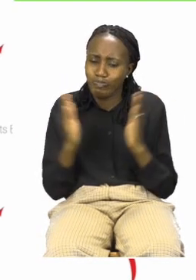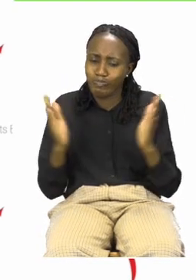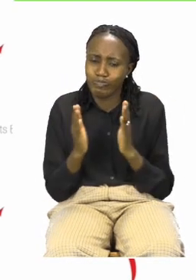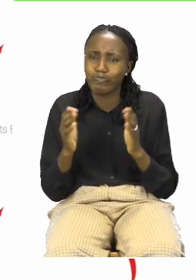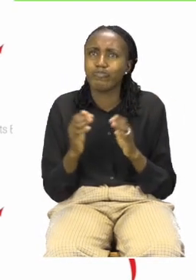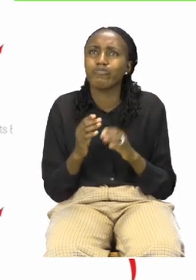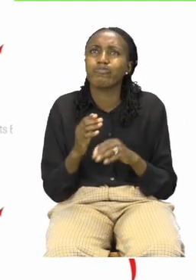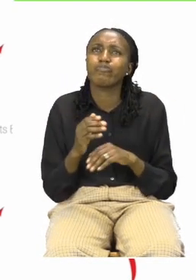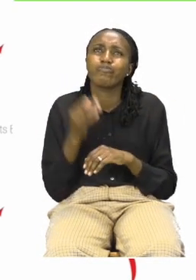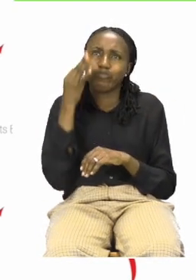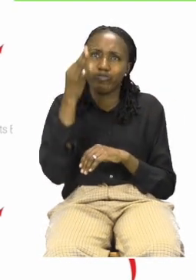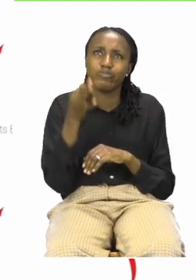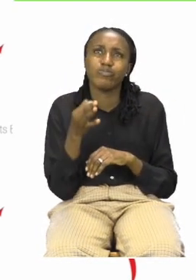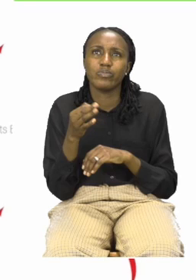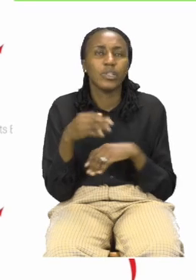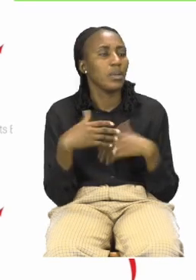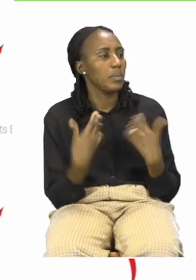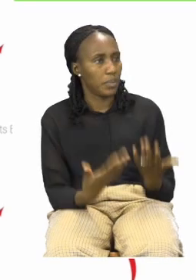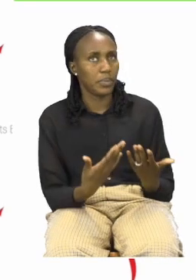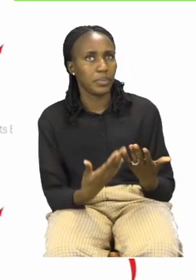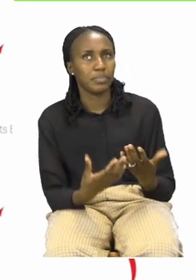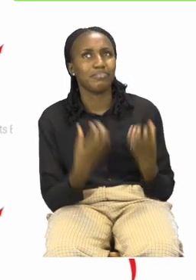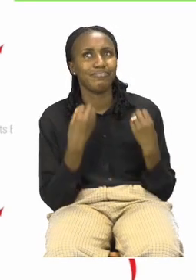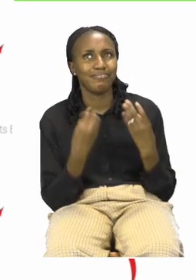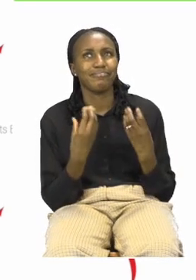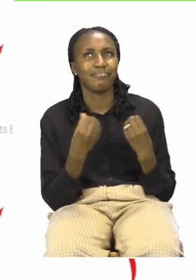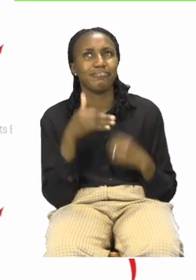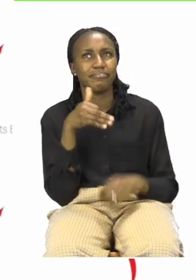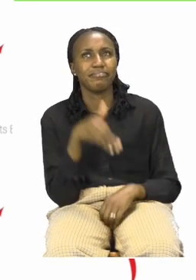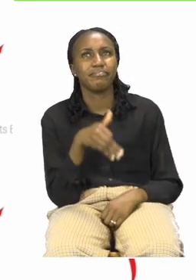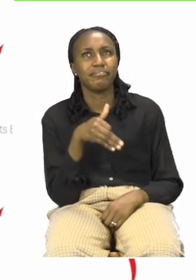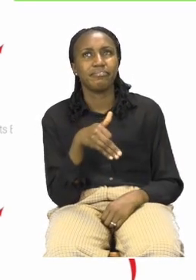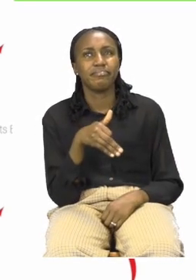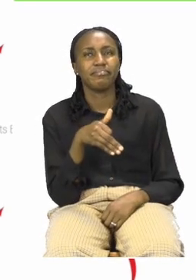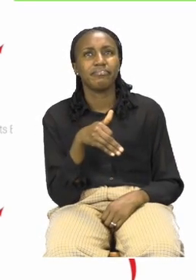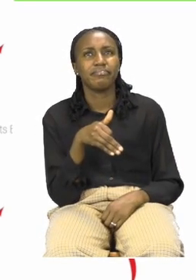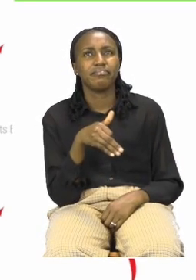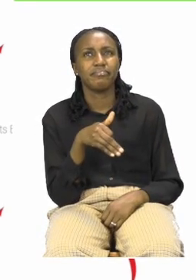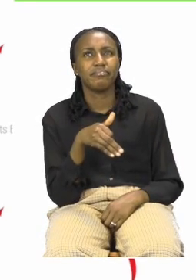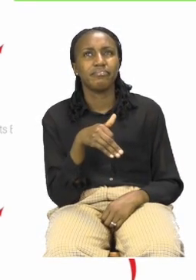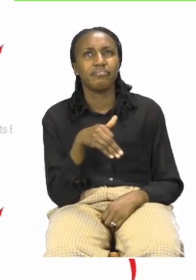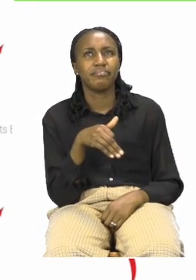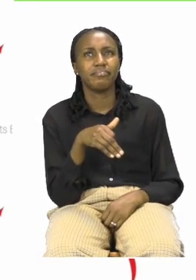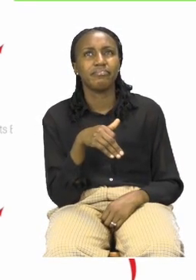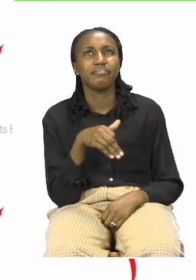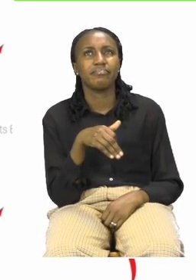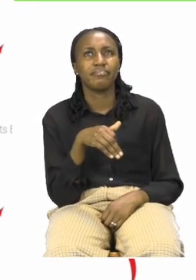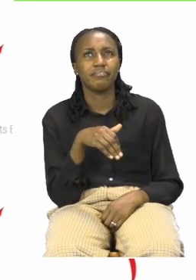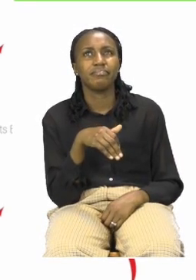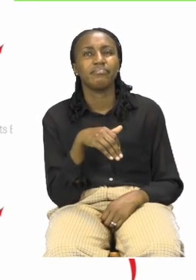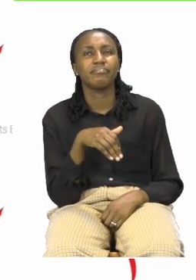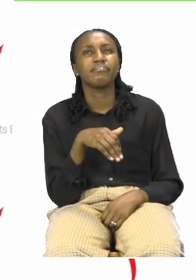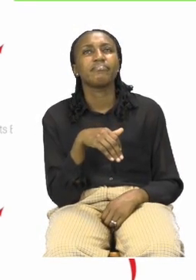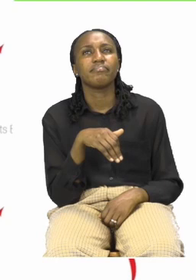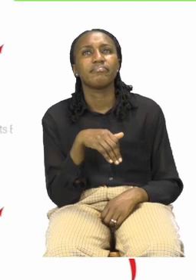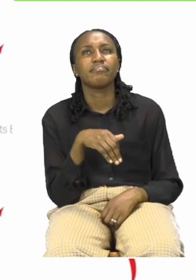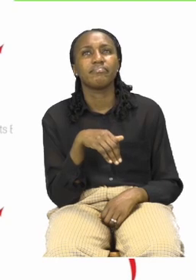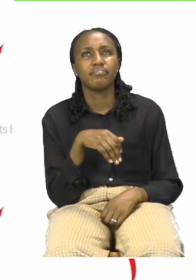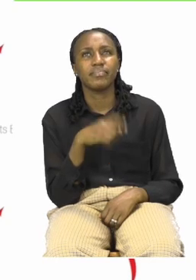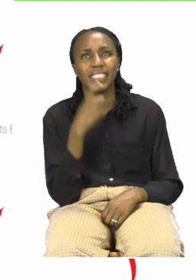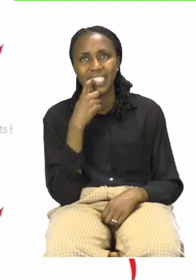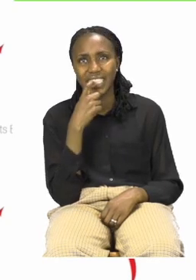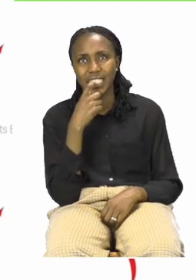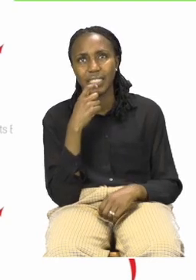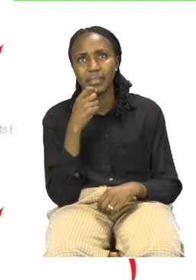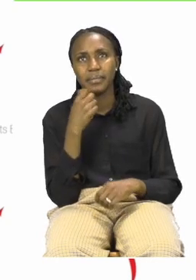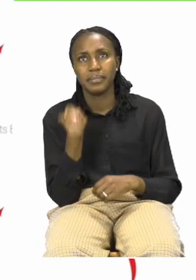I think for many Namibians out there, a name that they can, or that echoes around the golf fraternity